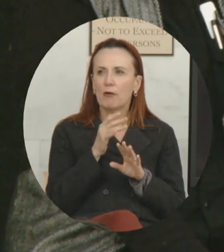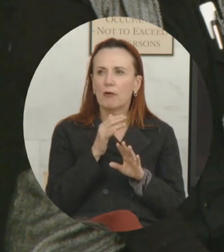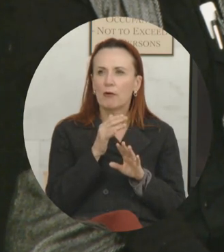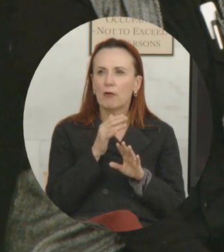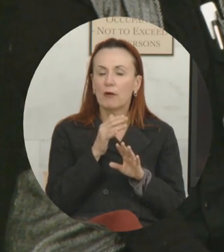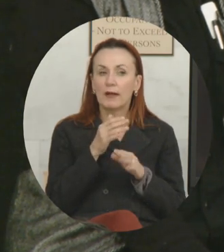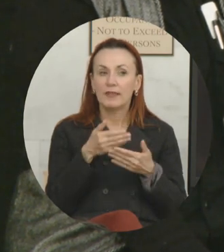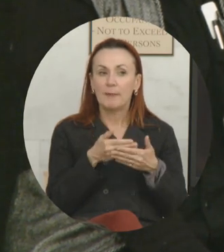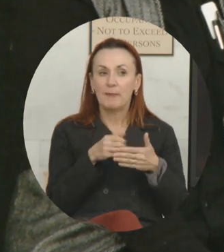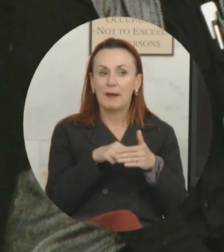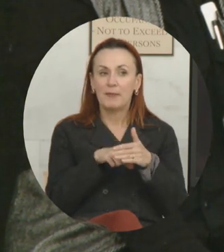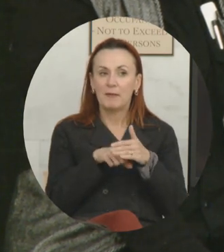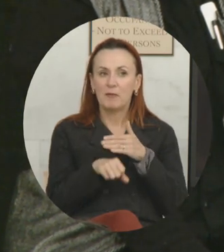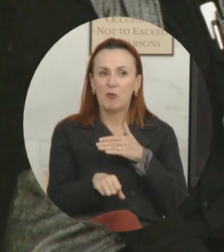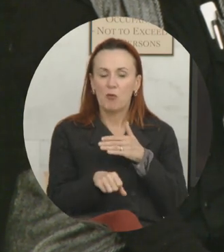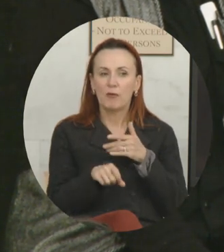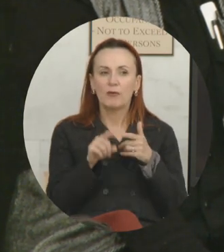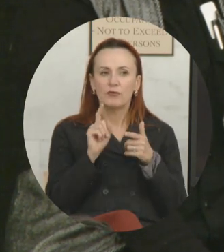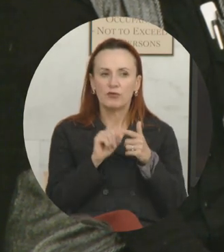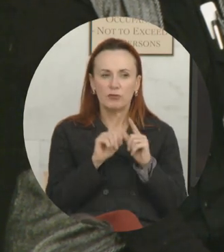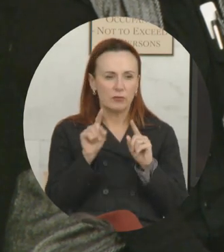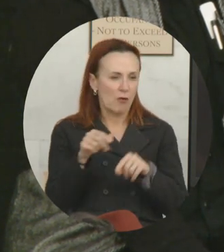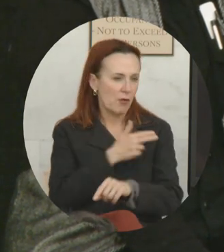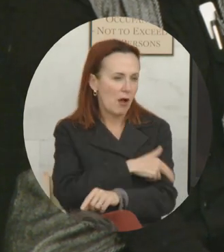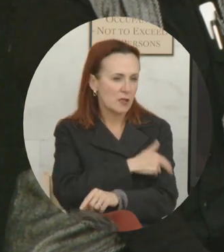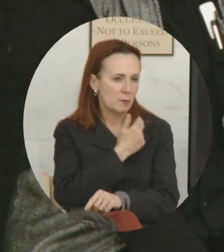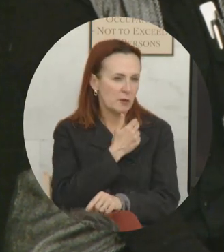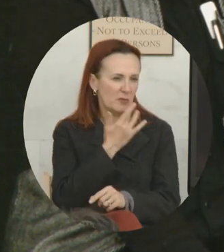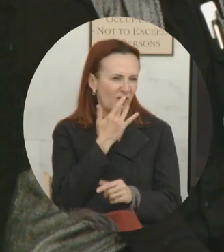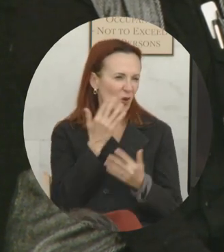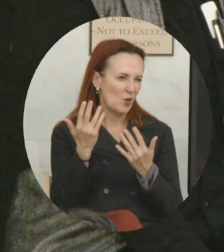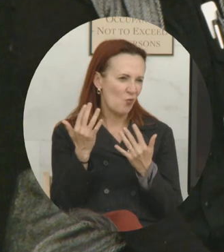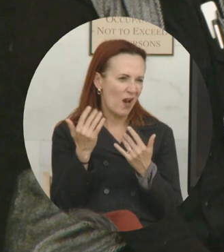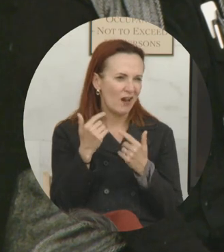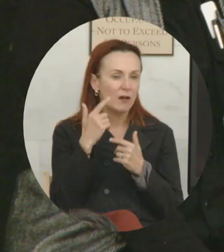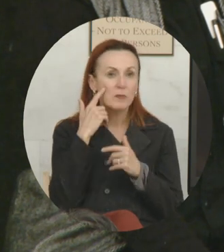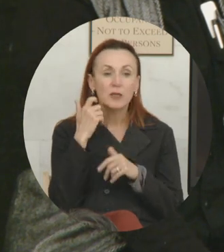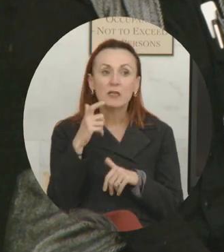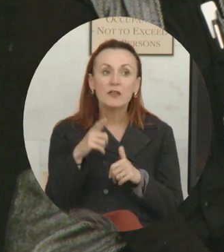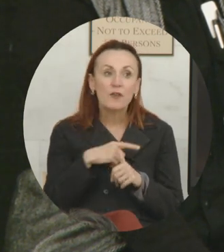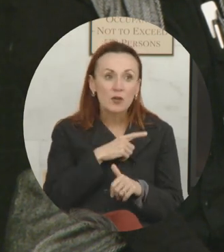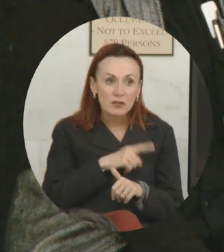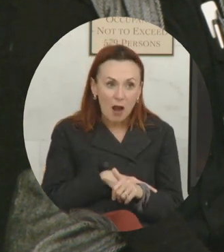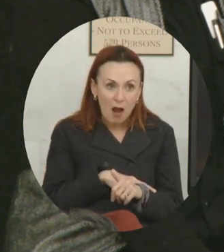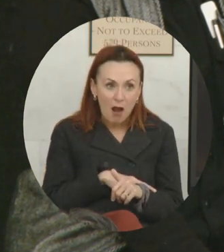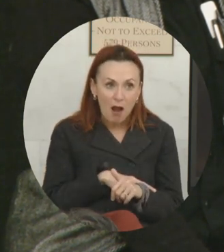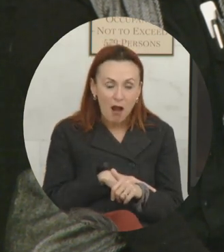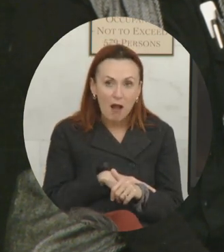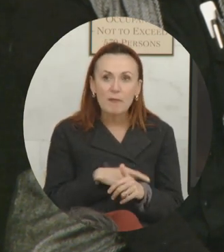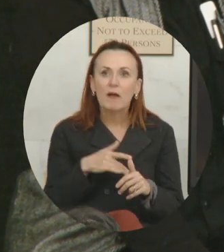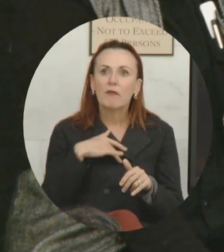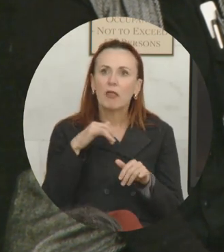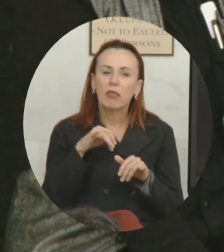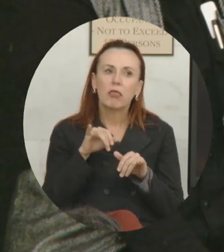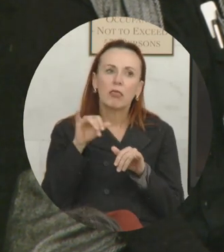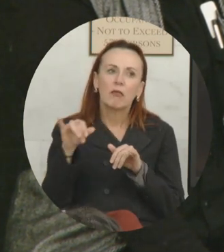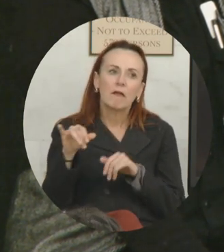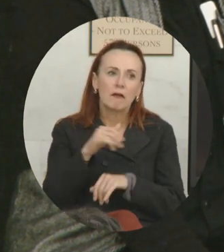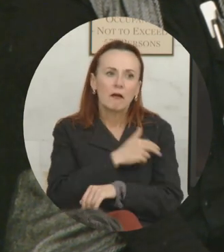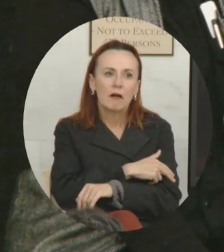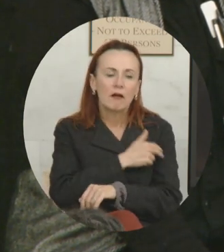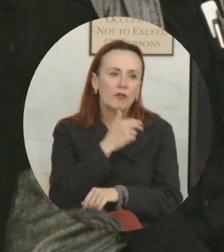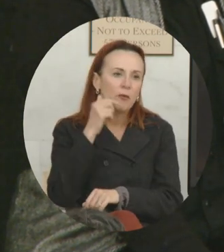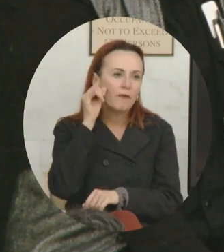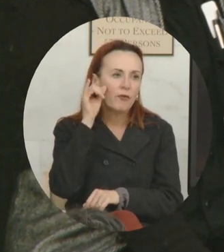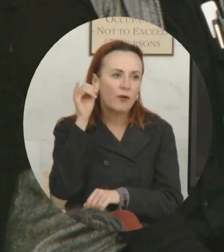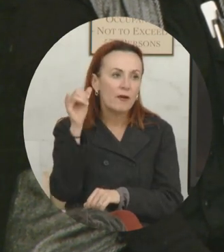the baby was born to go to the hospital. Because the first time we were there forever, so she didn't want to do that again. 3 minutes